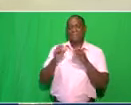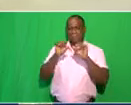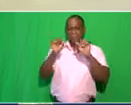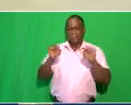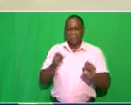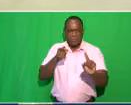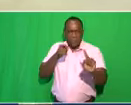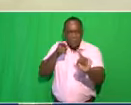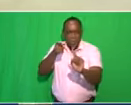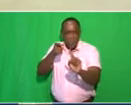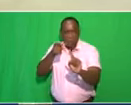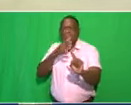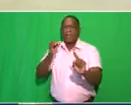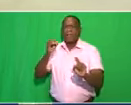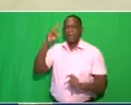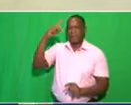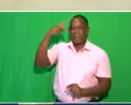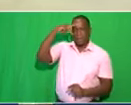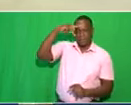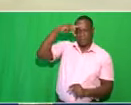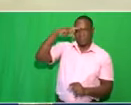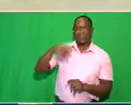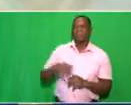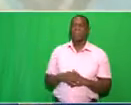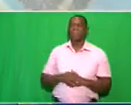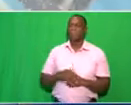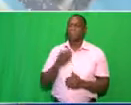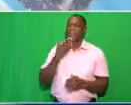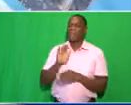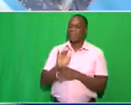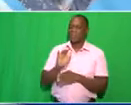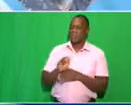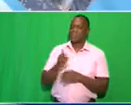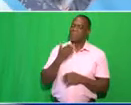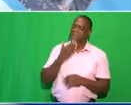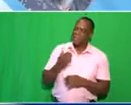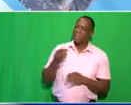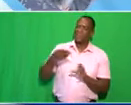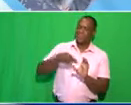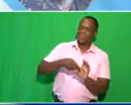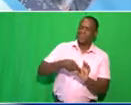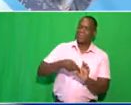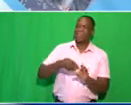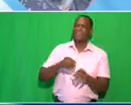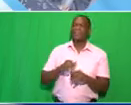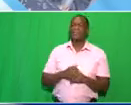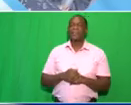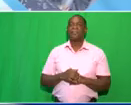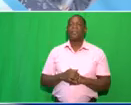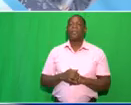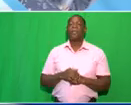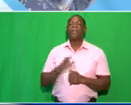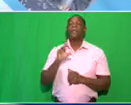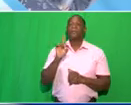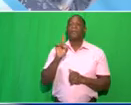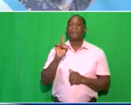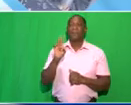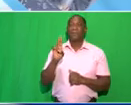philosophy. Good evening to you, Dr. Allen, and thank you so much for joining us. I should also say that Dr. Allen is another member of